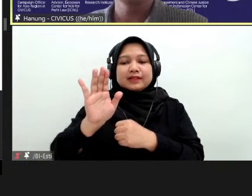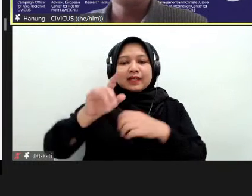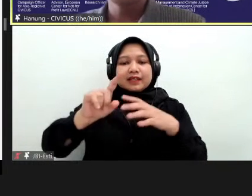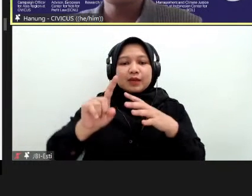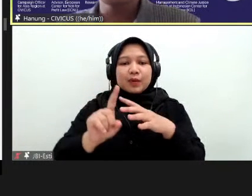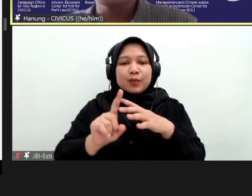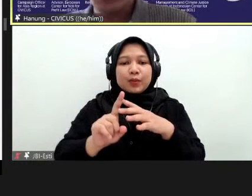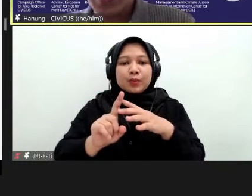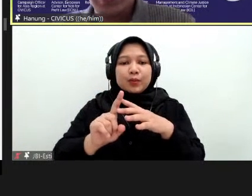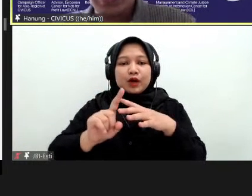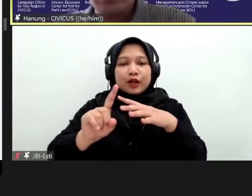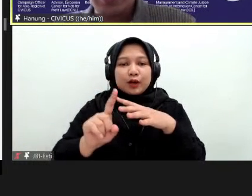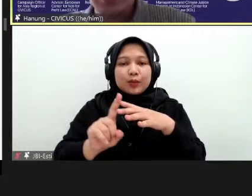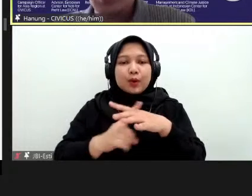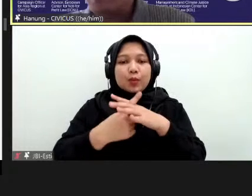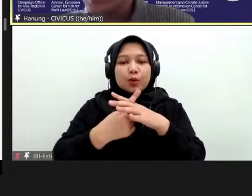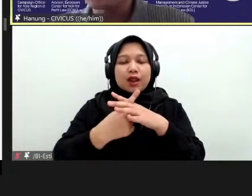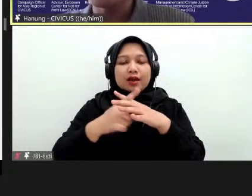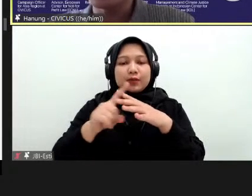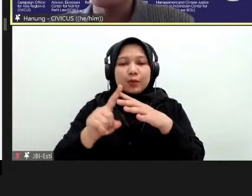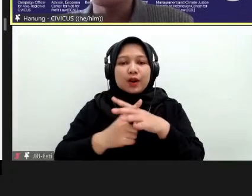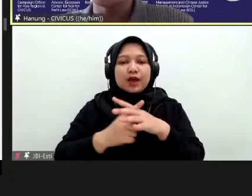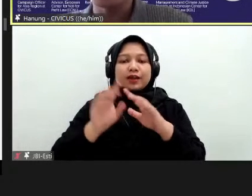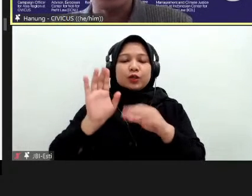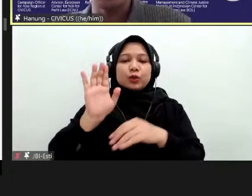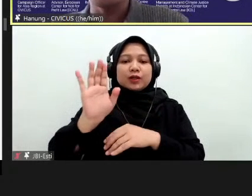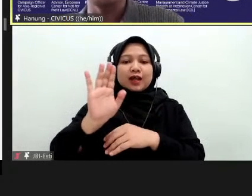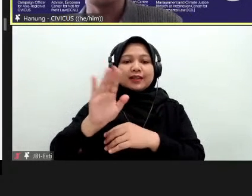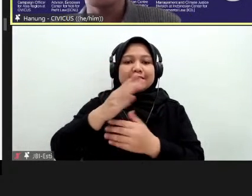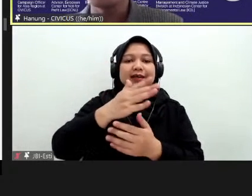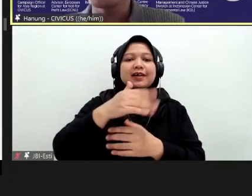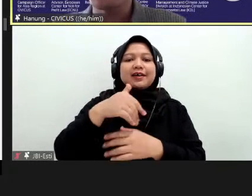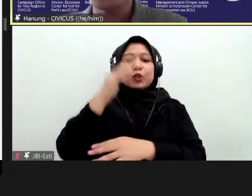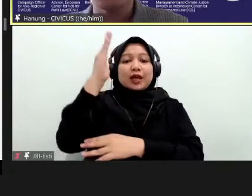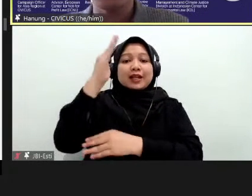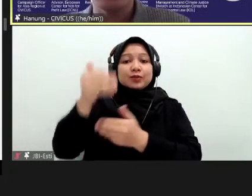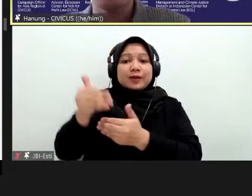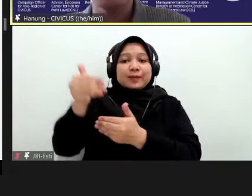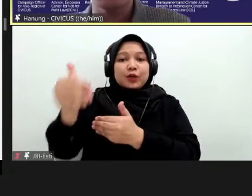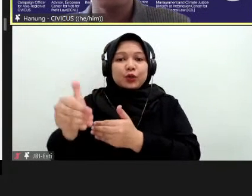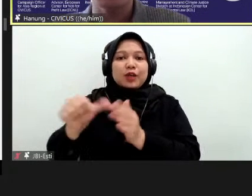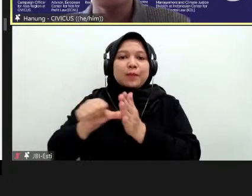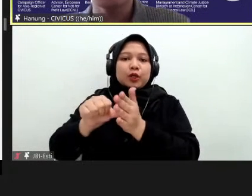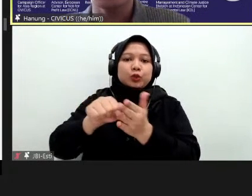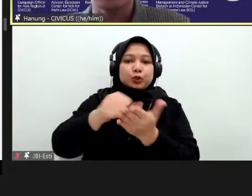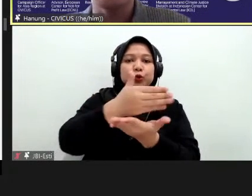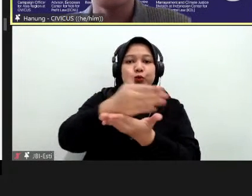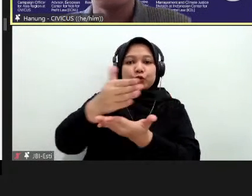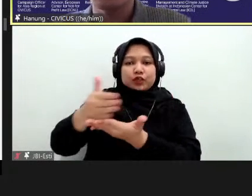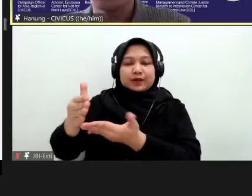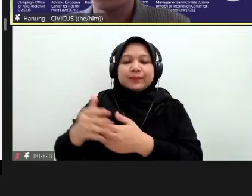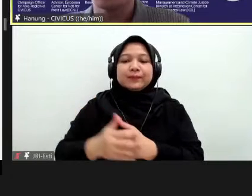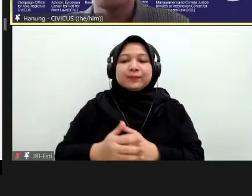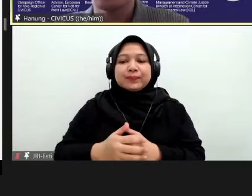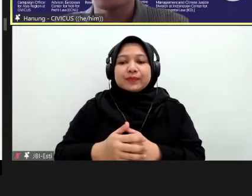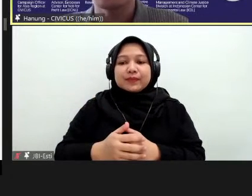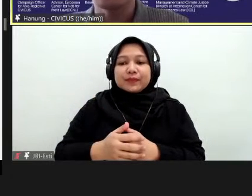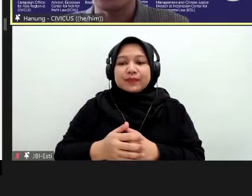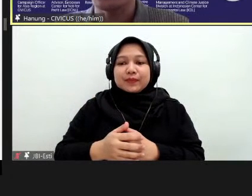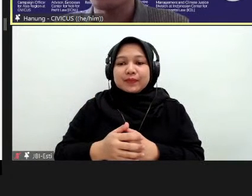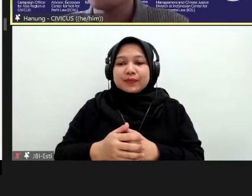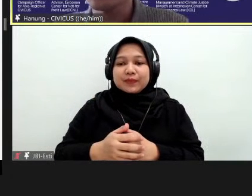Okay. Just to give a description about who we are, Civicus Alliance is a global alliance of civil